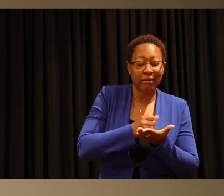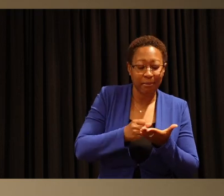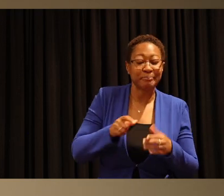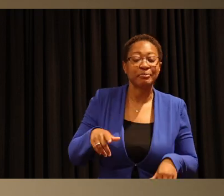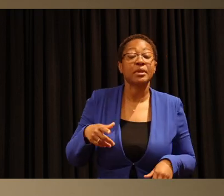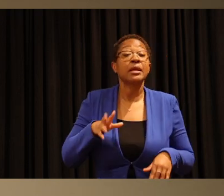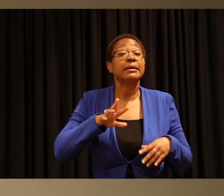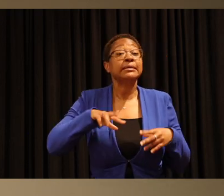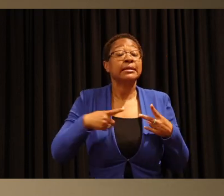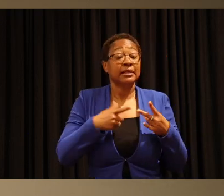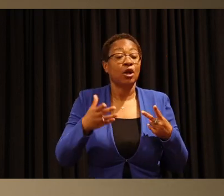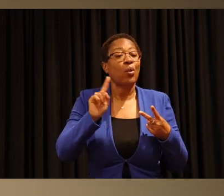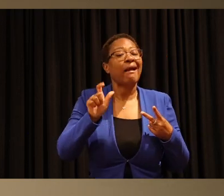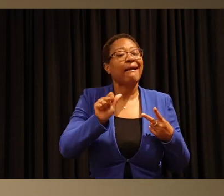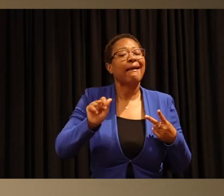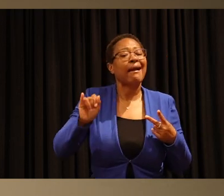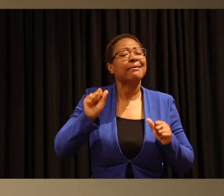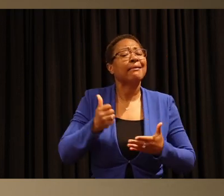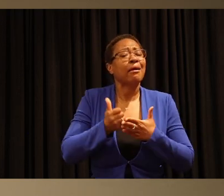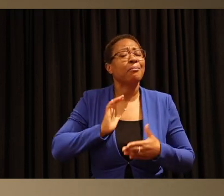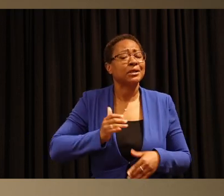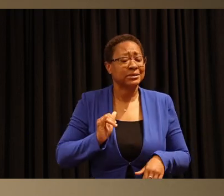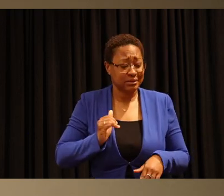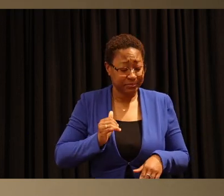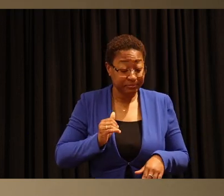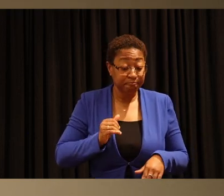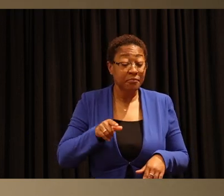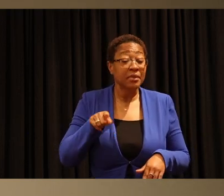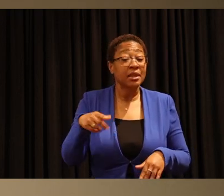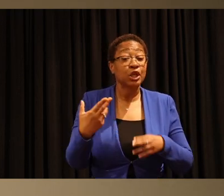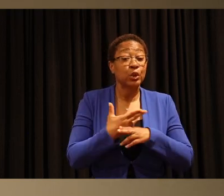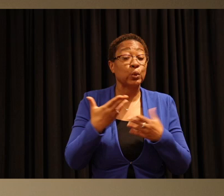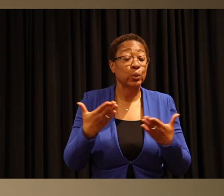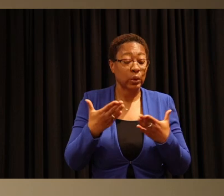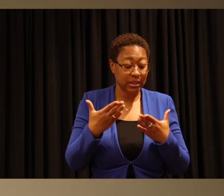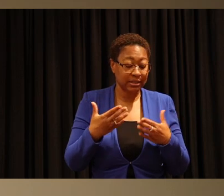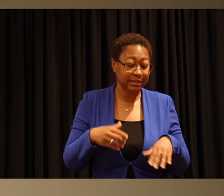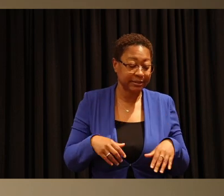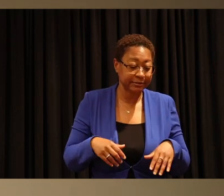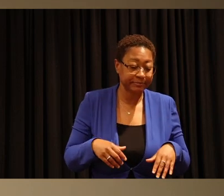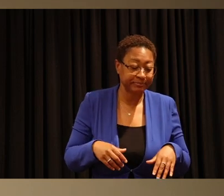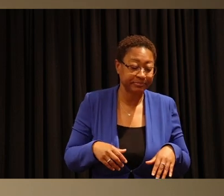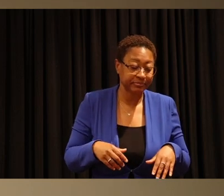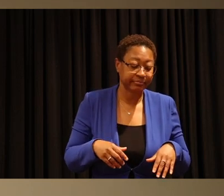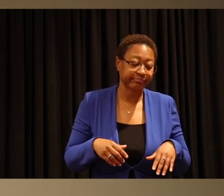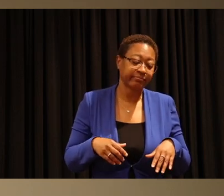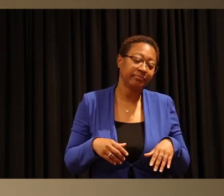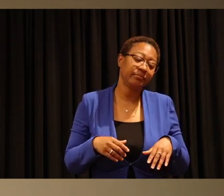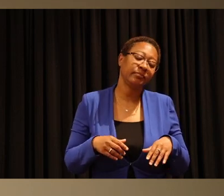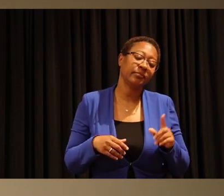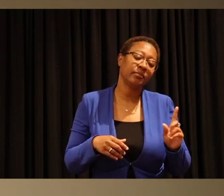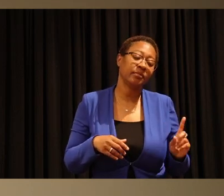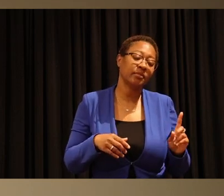thing that they're using, and this is where AI can actually help us, they're actually using kind of precursor to AI tools